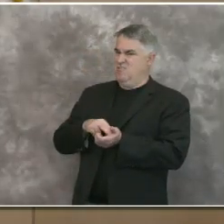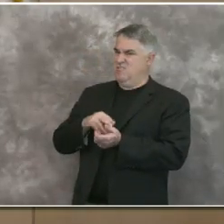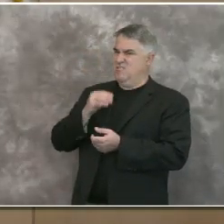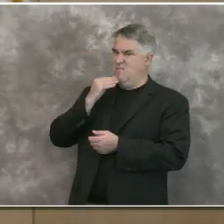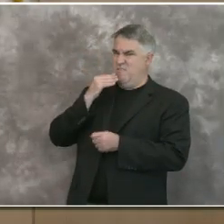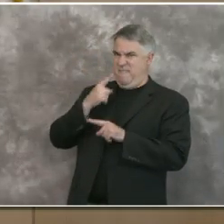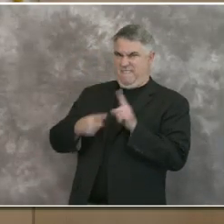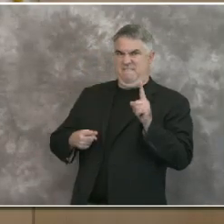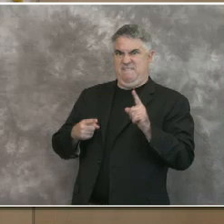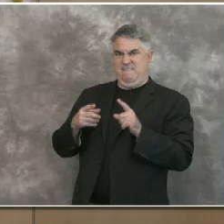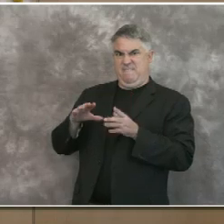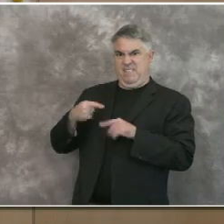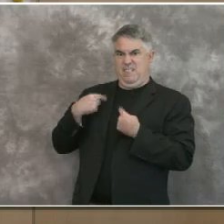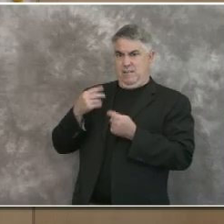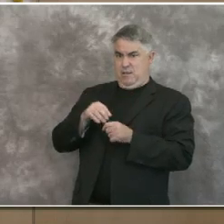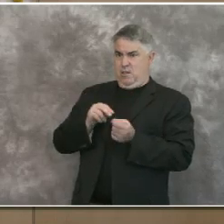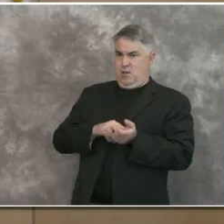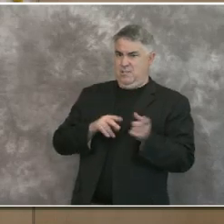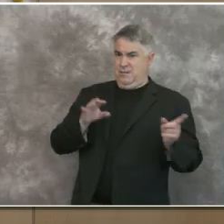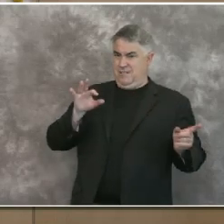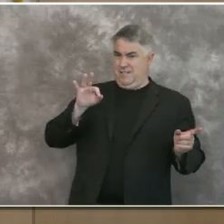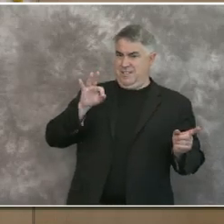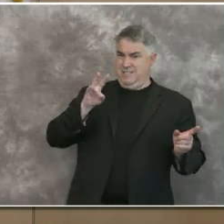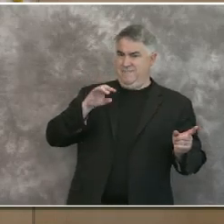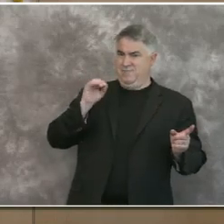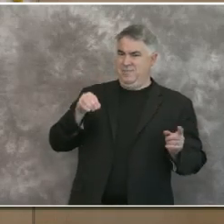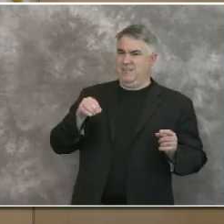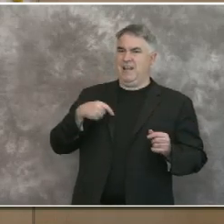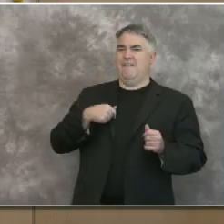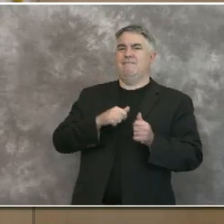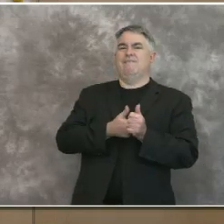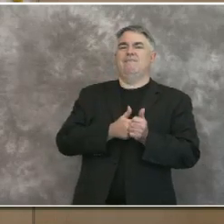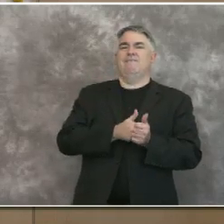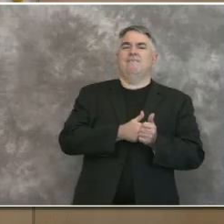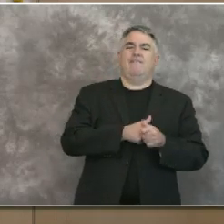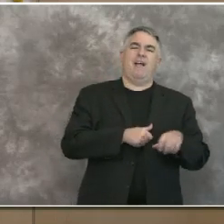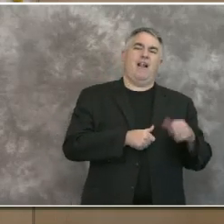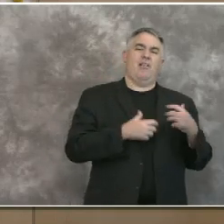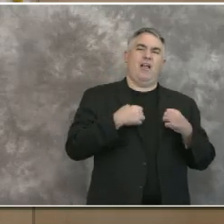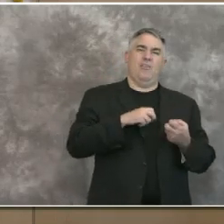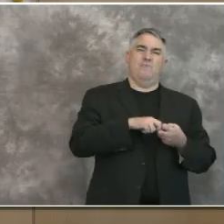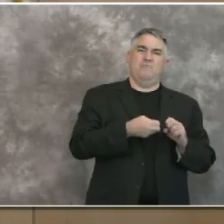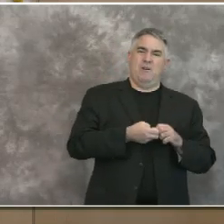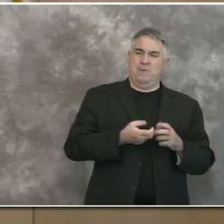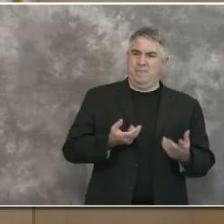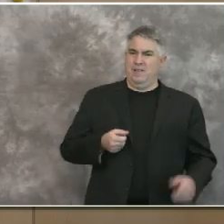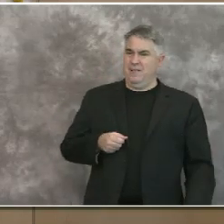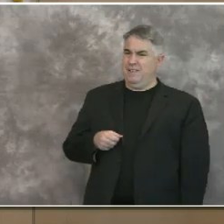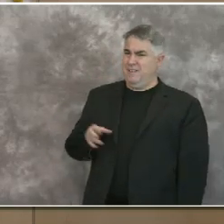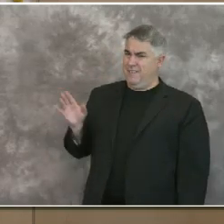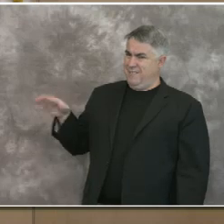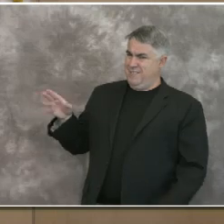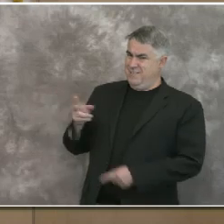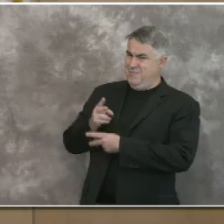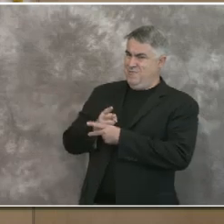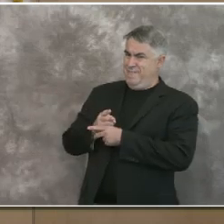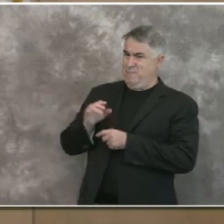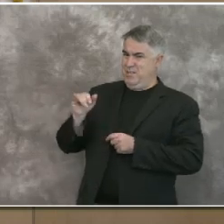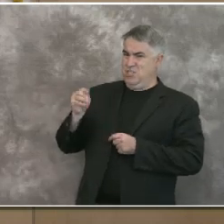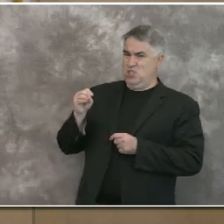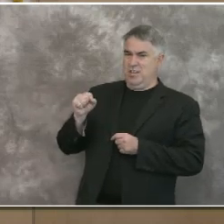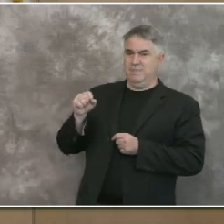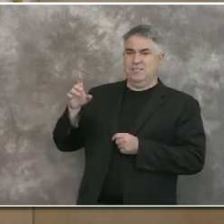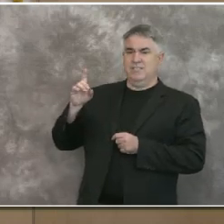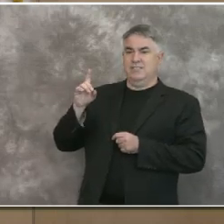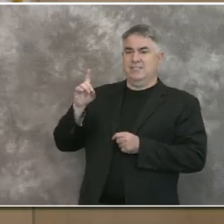that 97% of the deaths were people who had underlying medical conditions. County Supervisor Jim Desmond is quoted as saying San Diego has only had